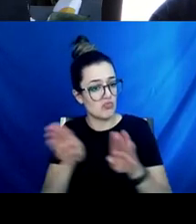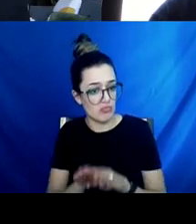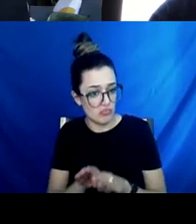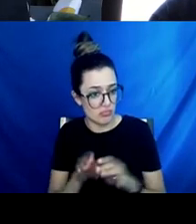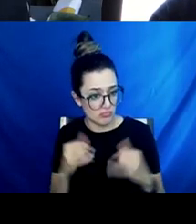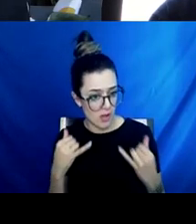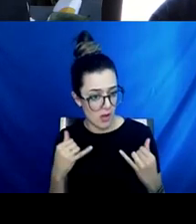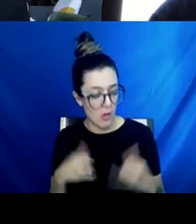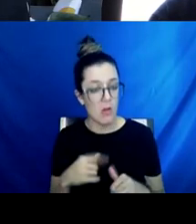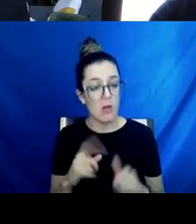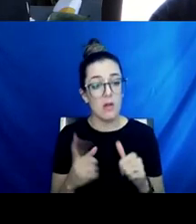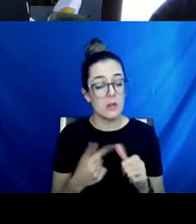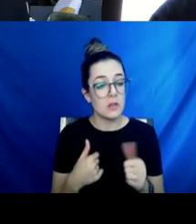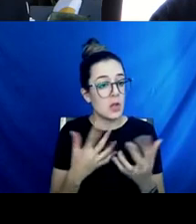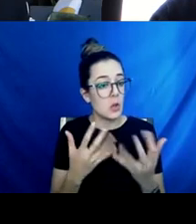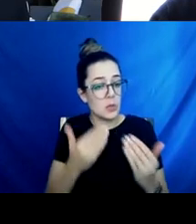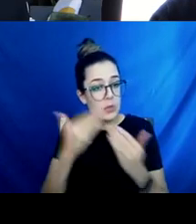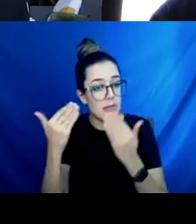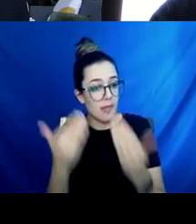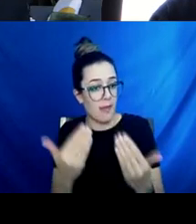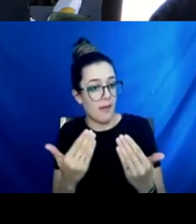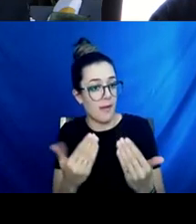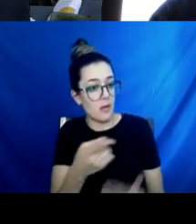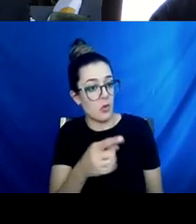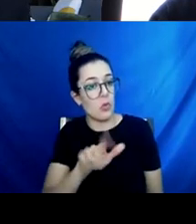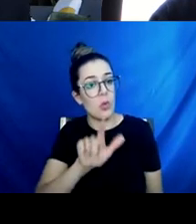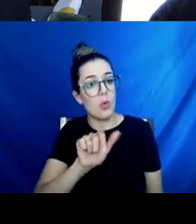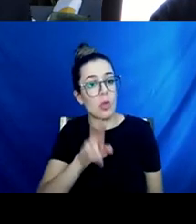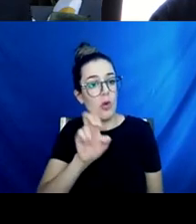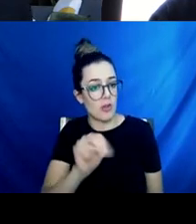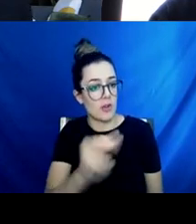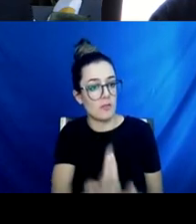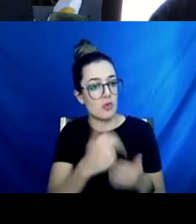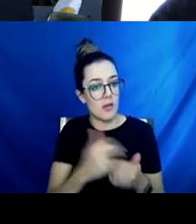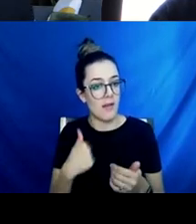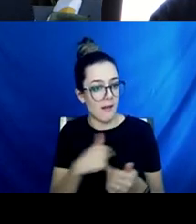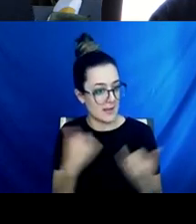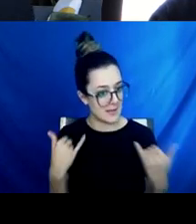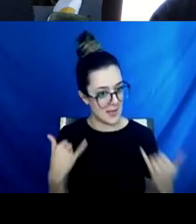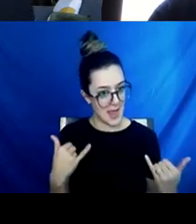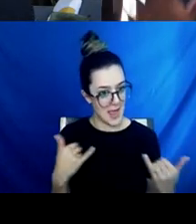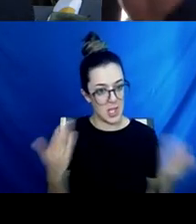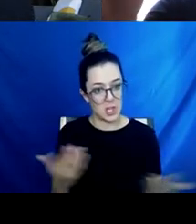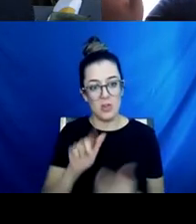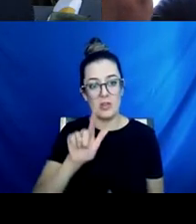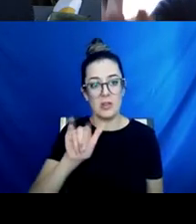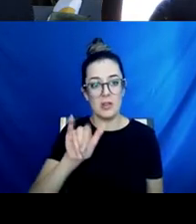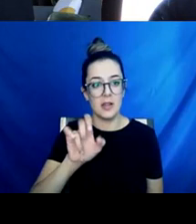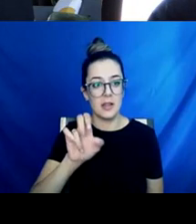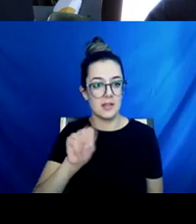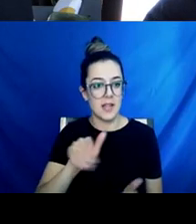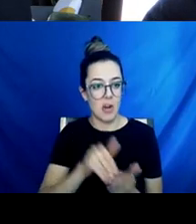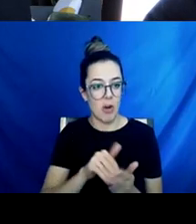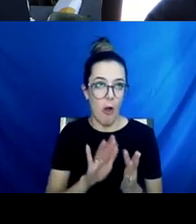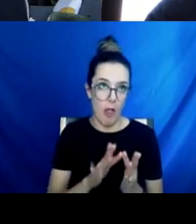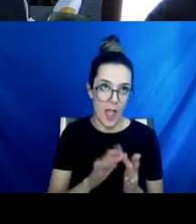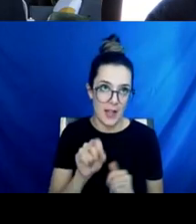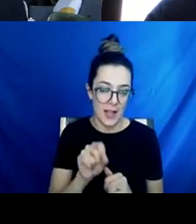When's the last time you heard or read a story about Syria? And yet the war, because it's at sort of a